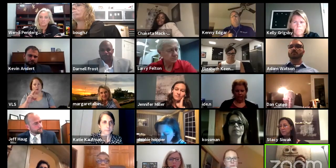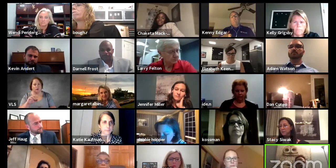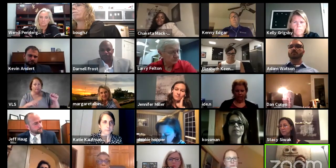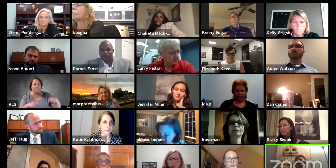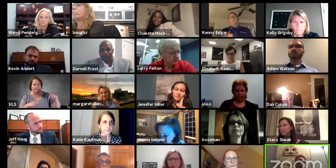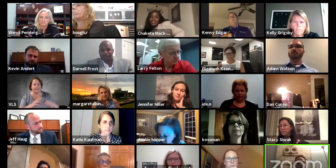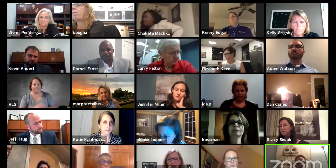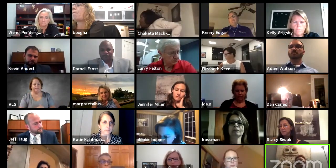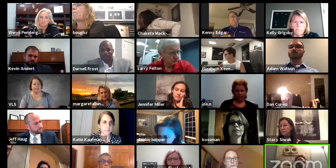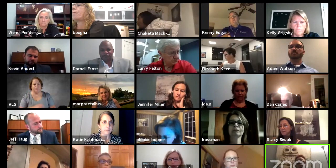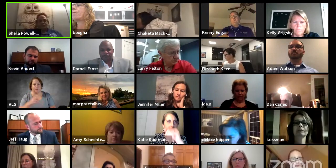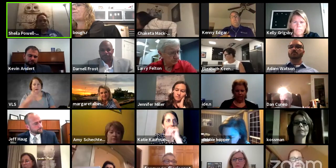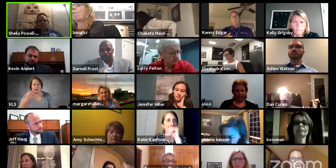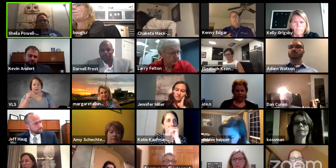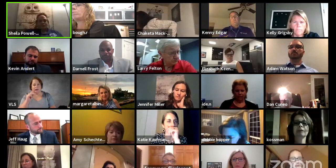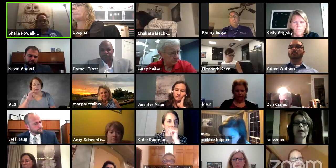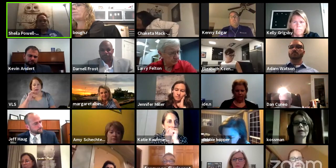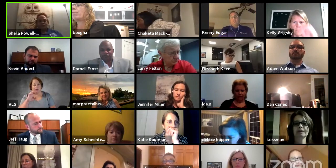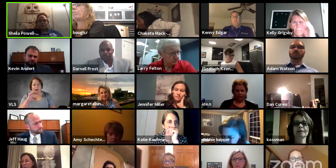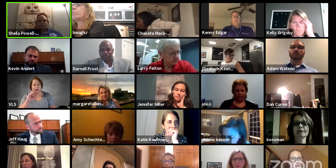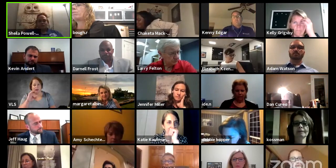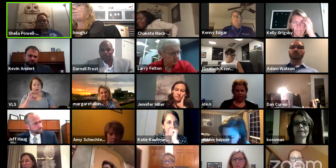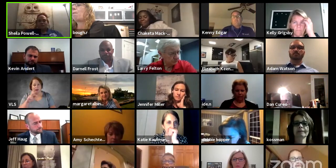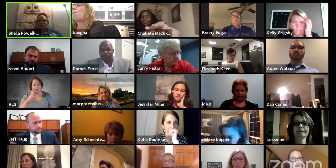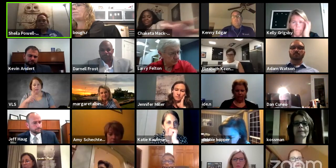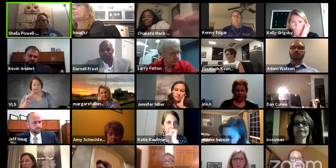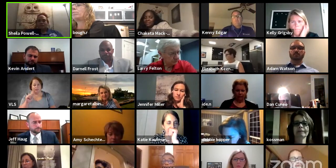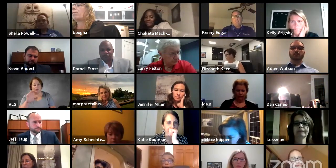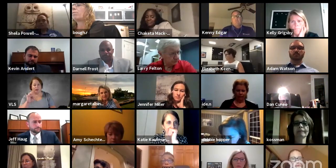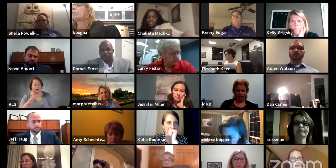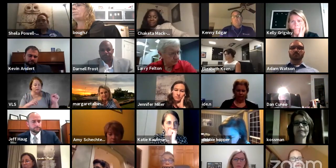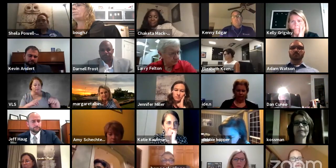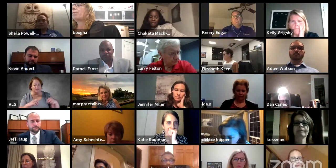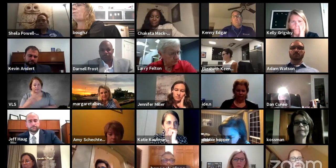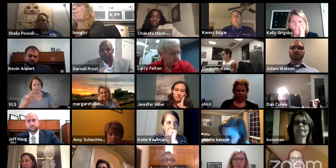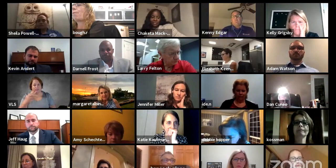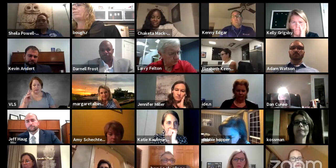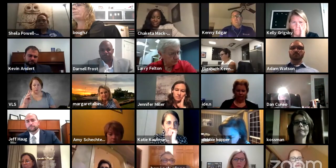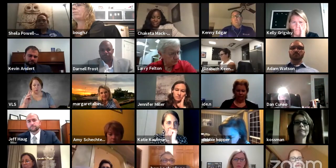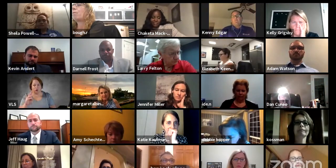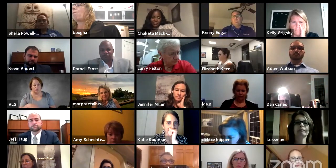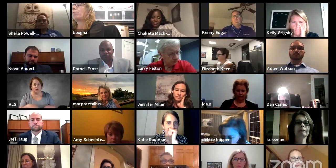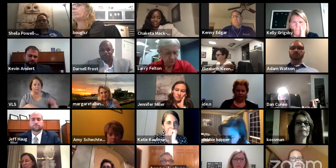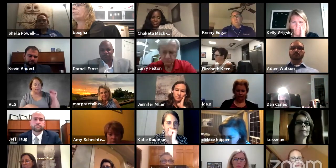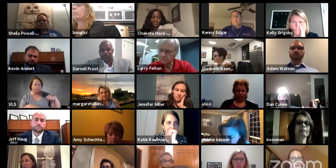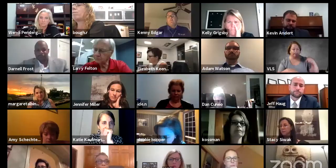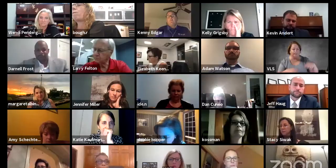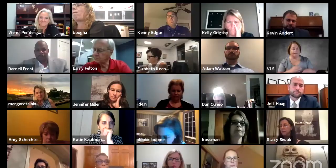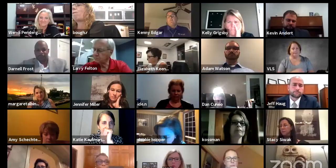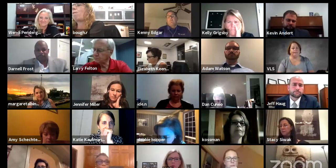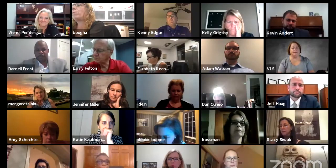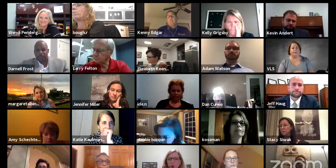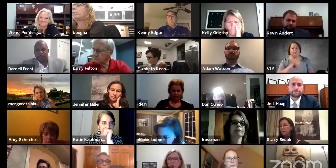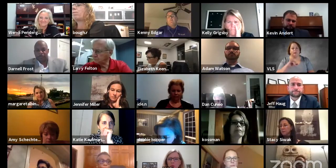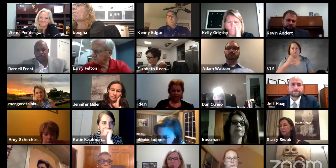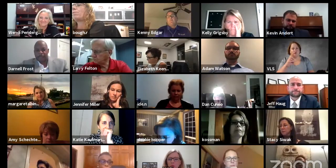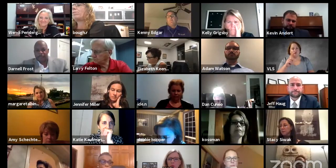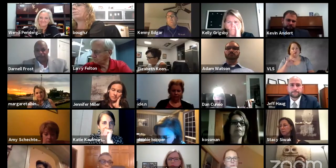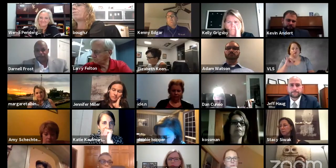Yes. Hancock Place? Yes. Hazelwood? Yes.